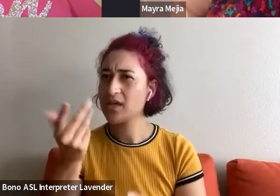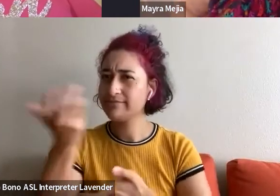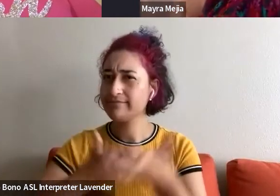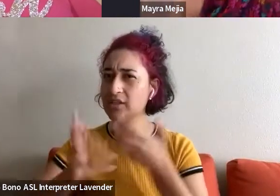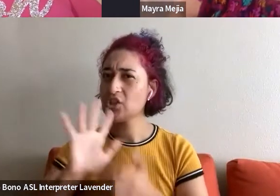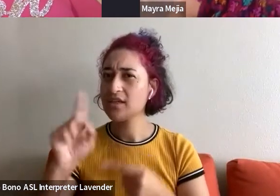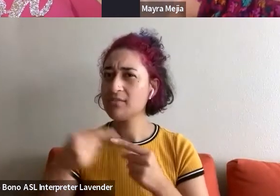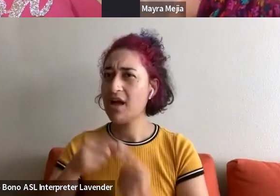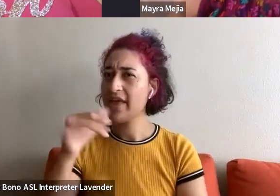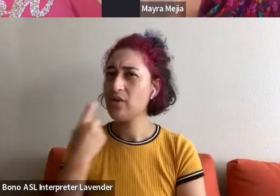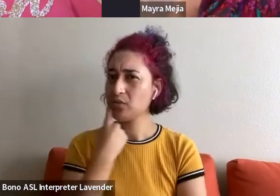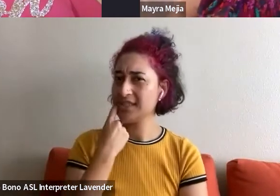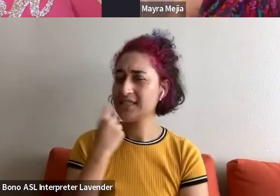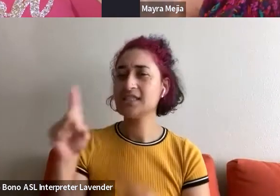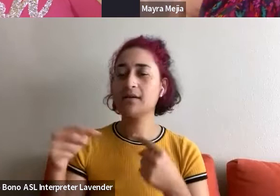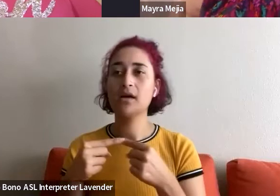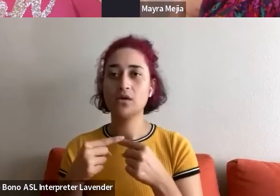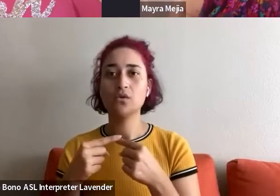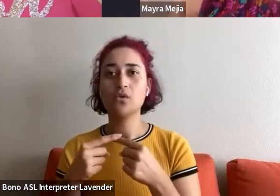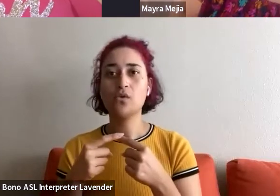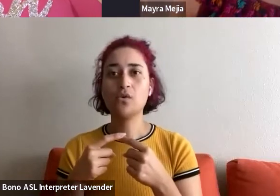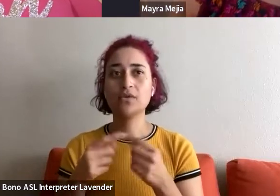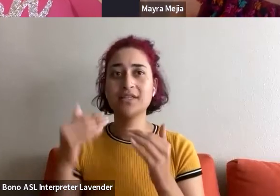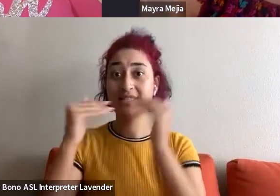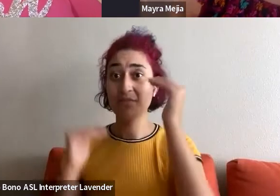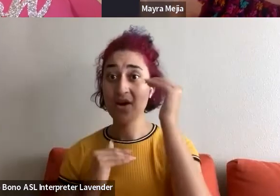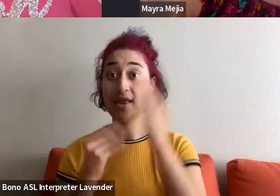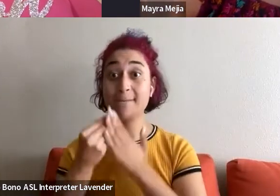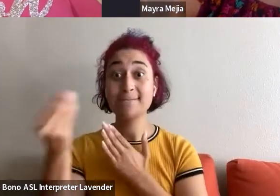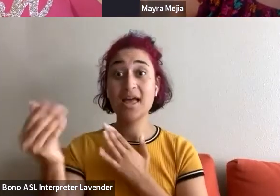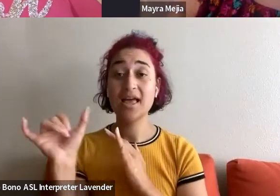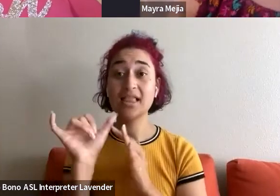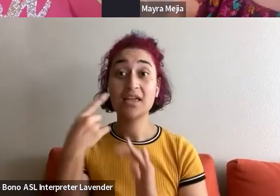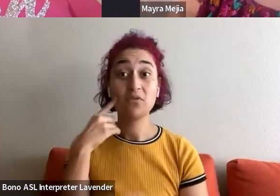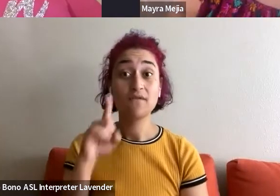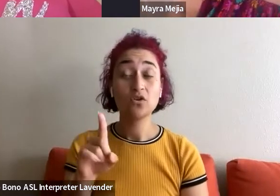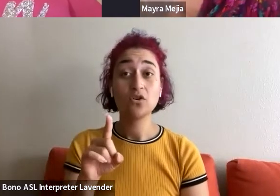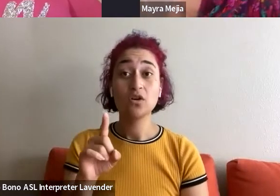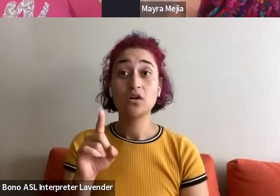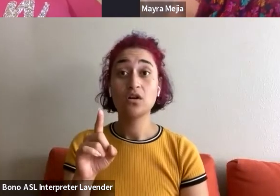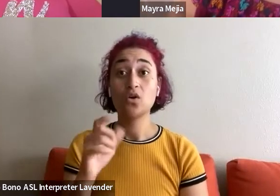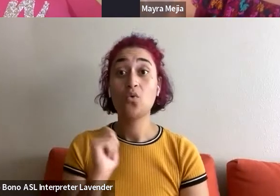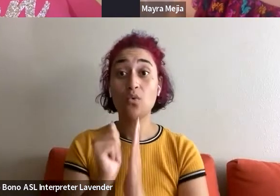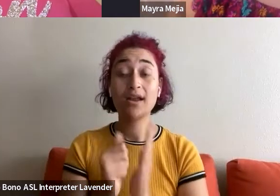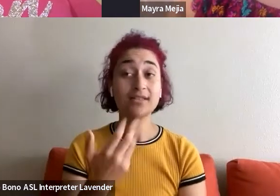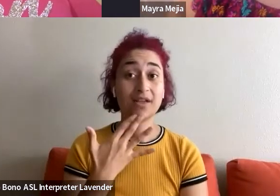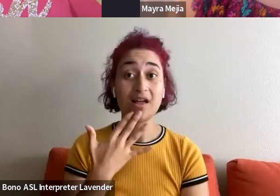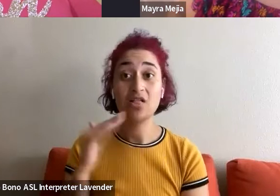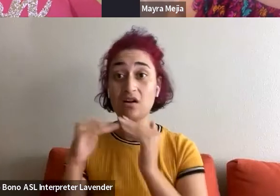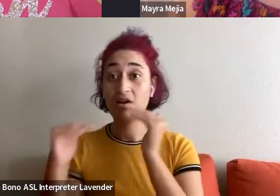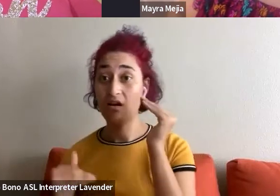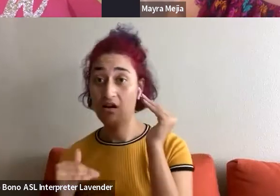about the disparity, like in pay, like even for writers of color,